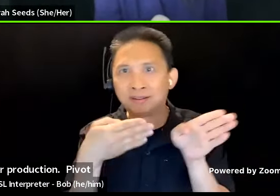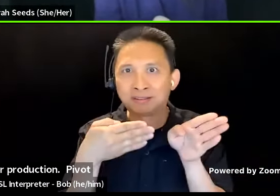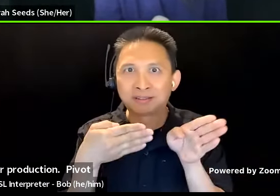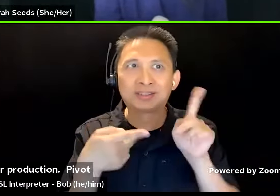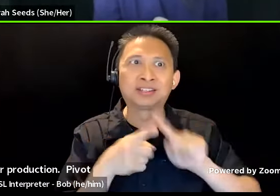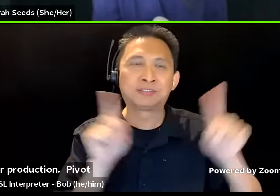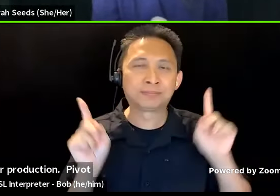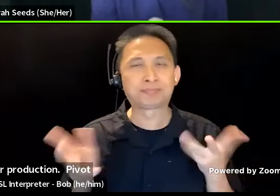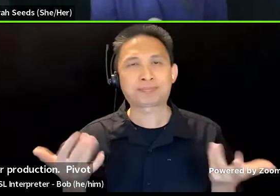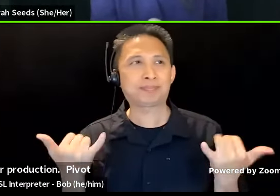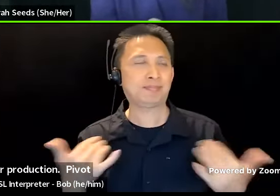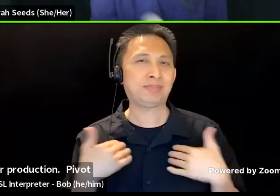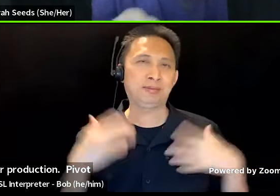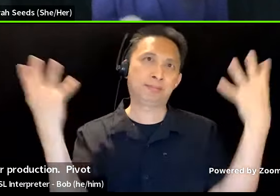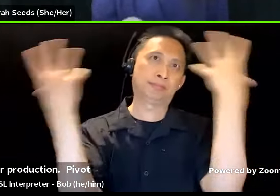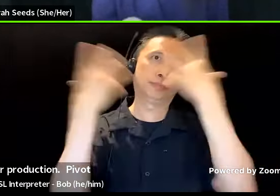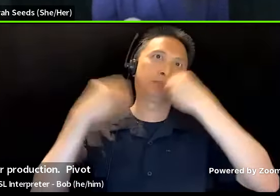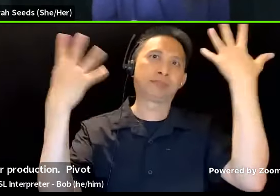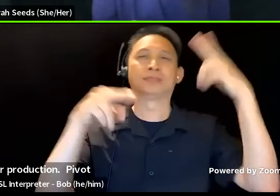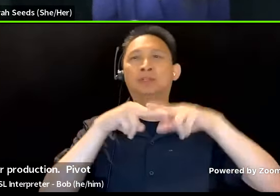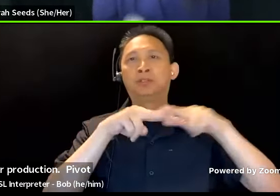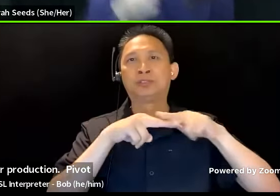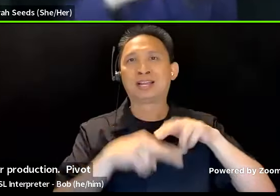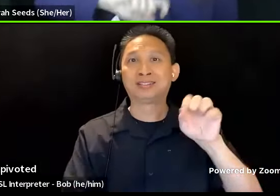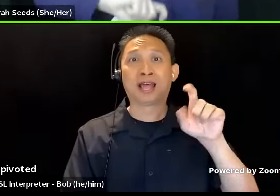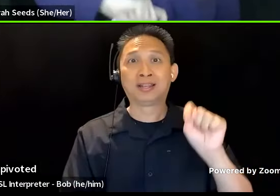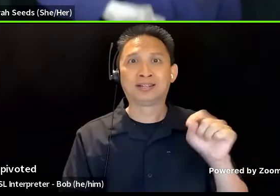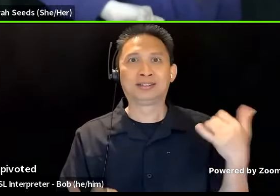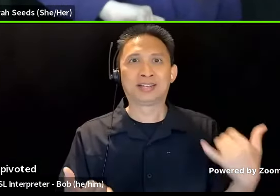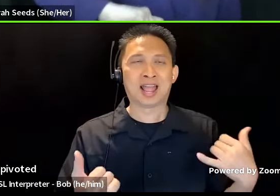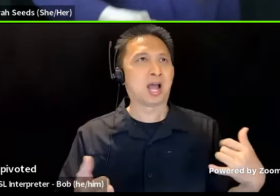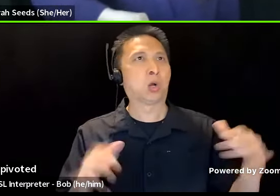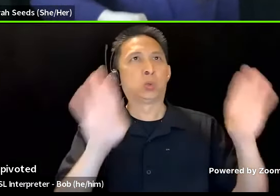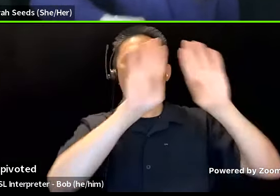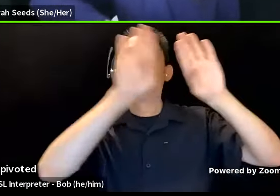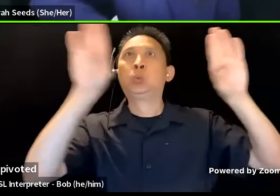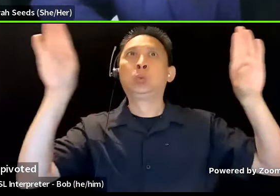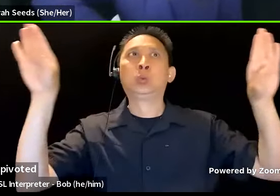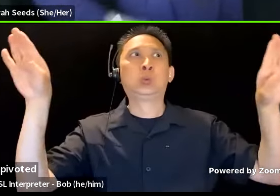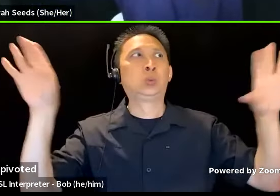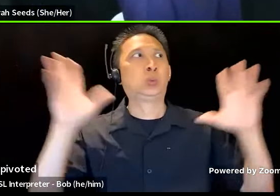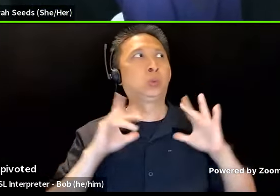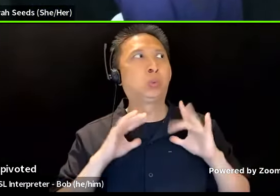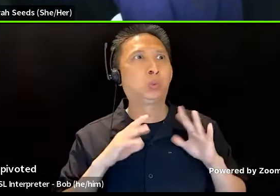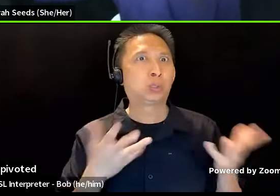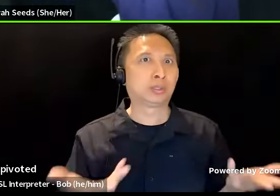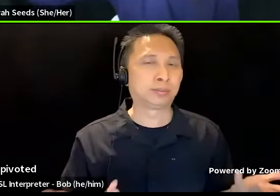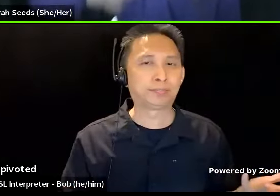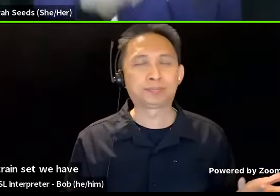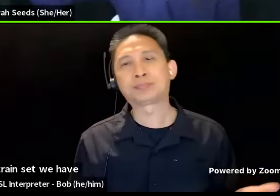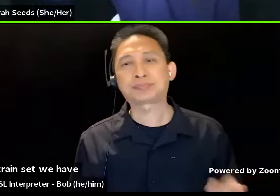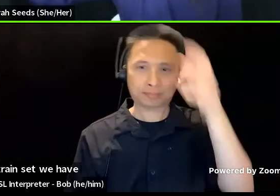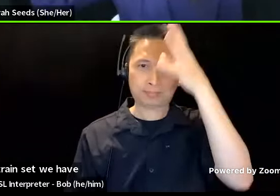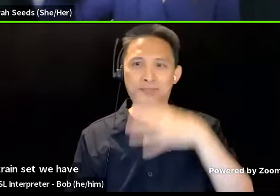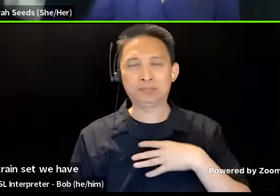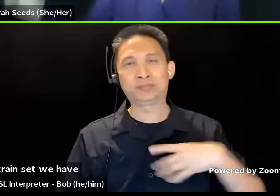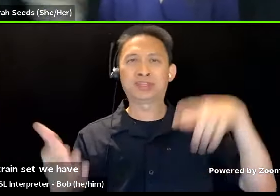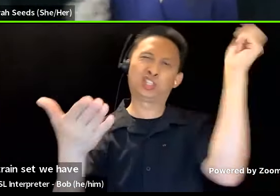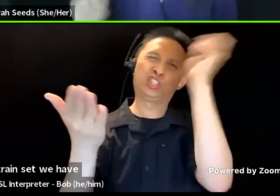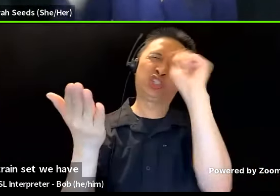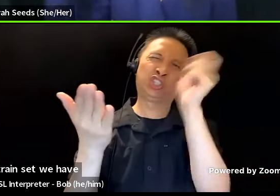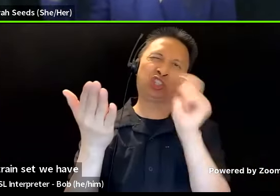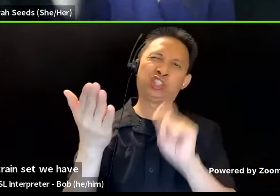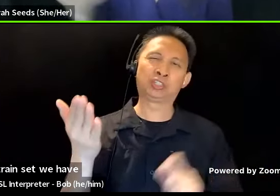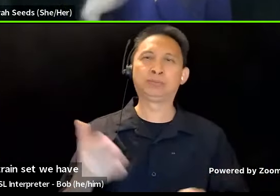gorge, dope train set that we had, where we had someone like a guy was spray painting it with like street spray,